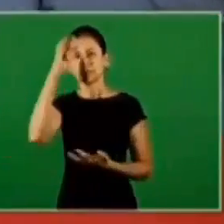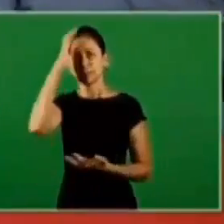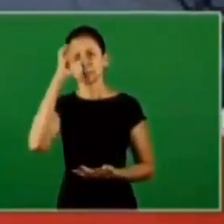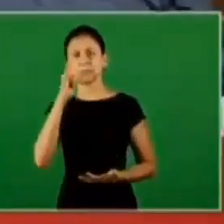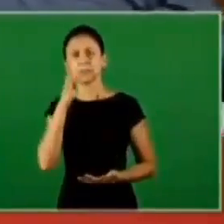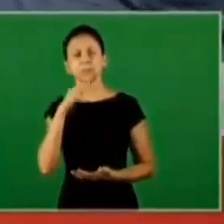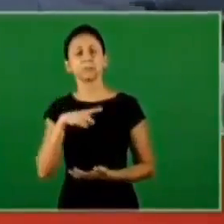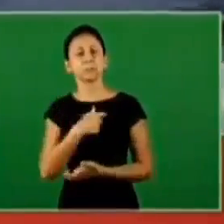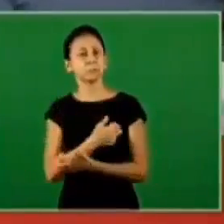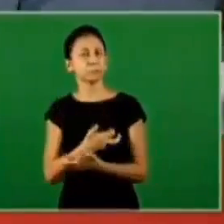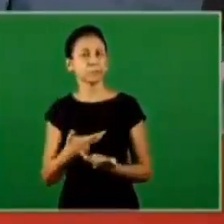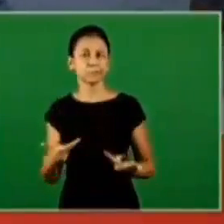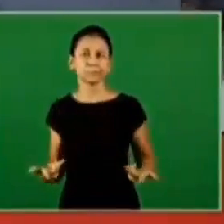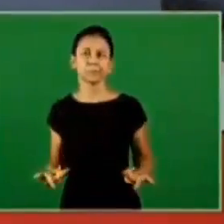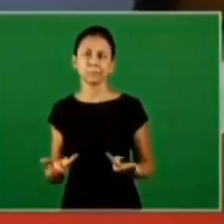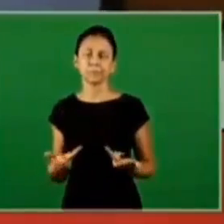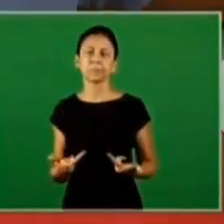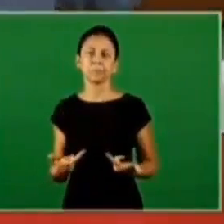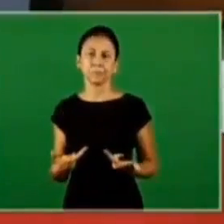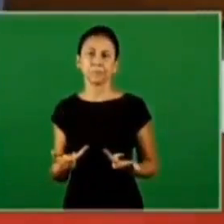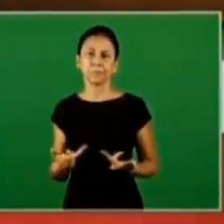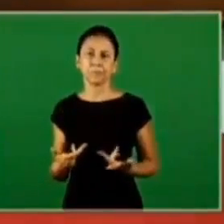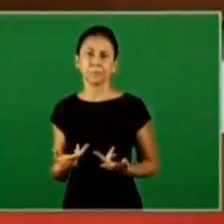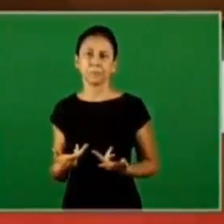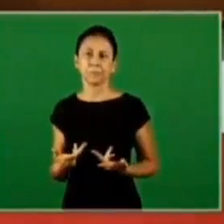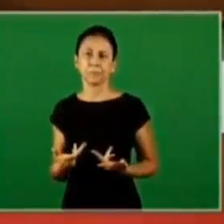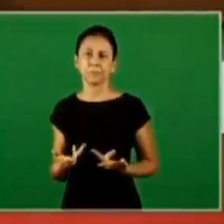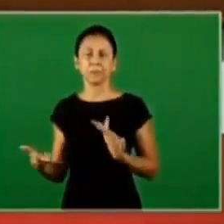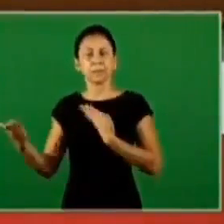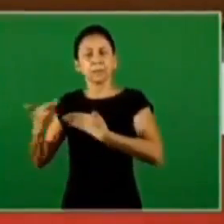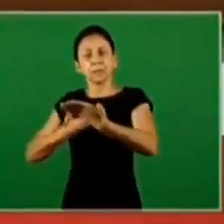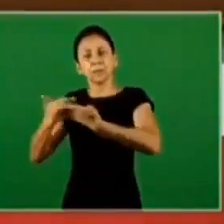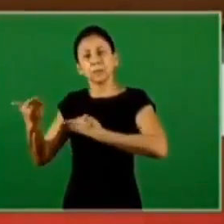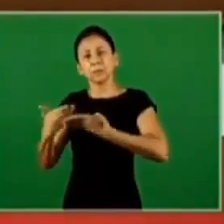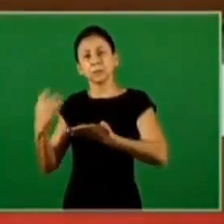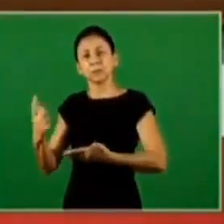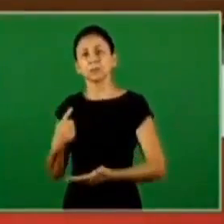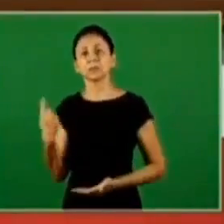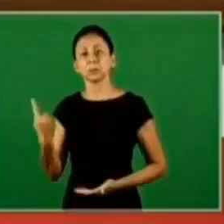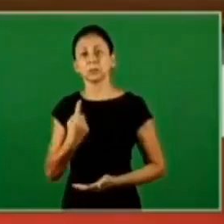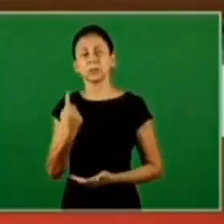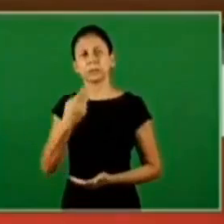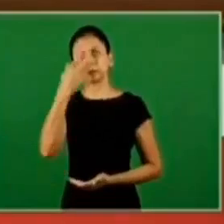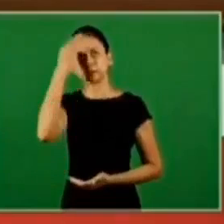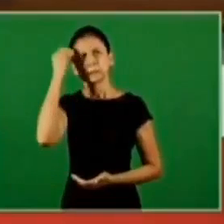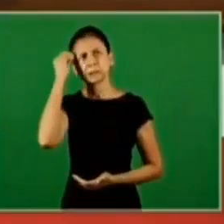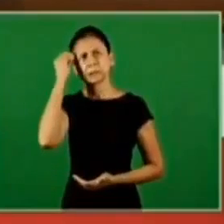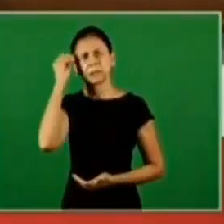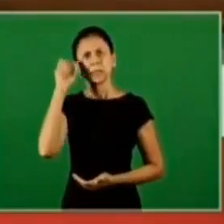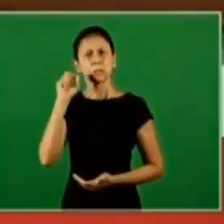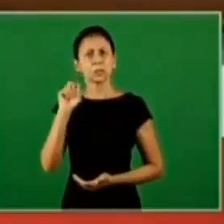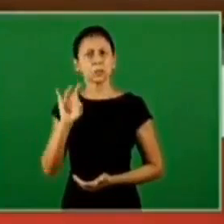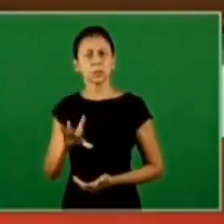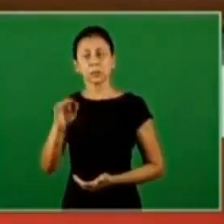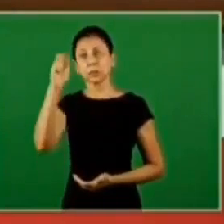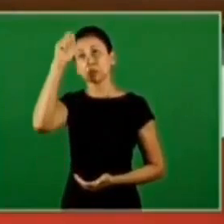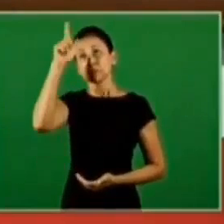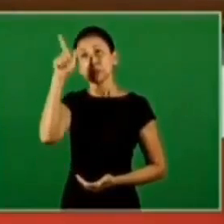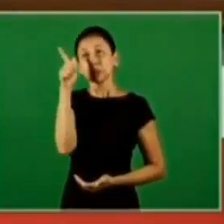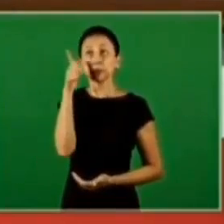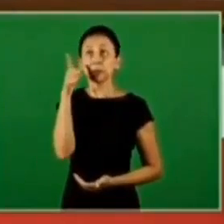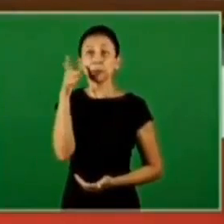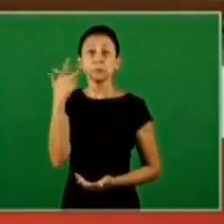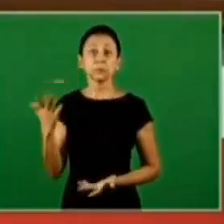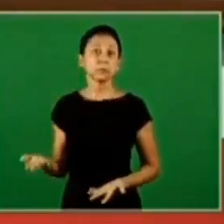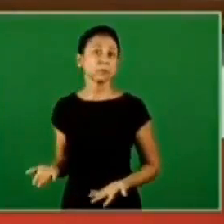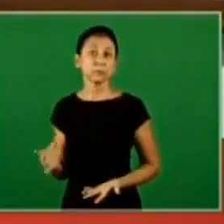tradition, as many things, what did it bring to us? That they forgot. They only remained in inspiration.